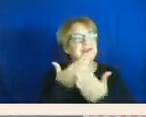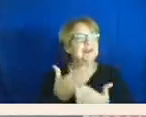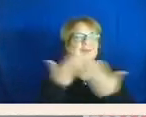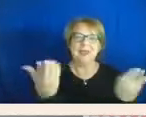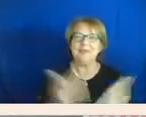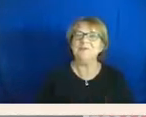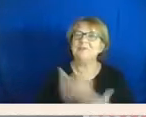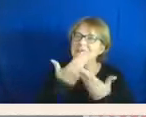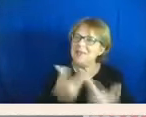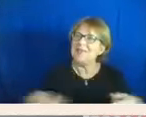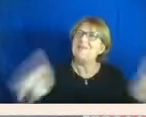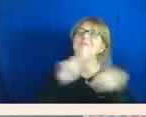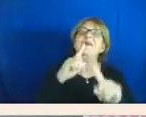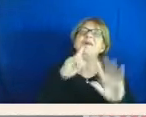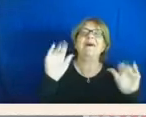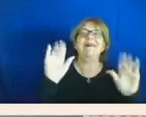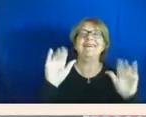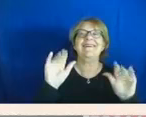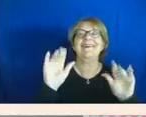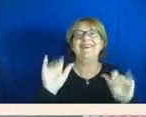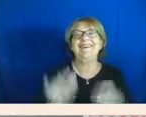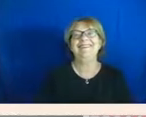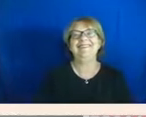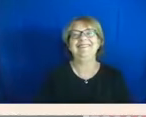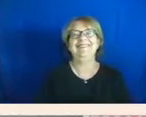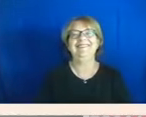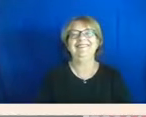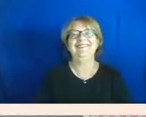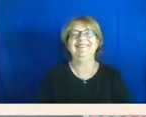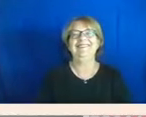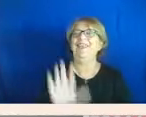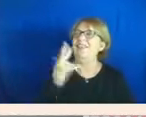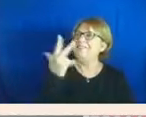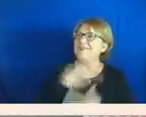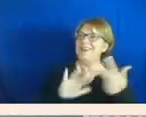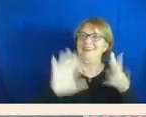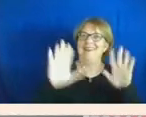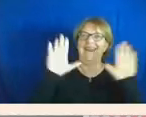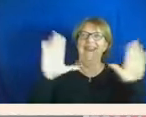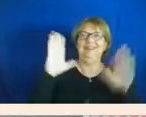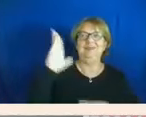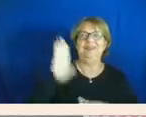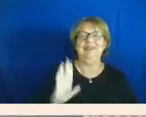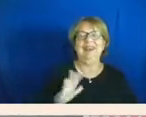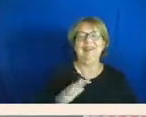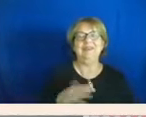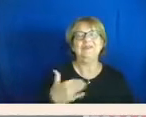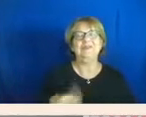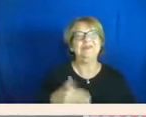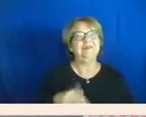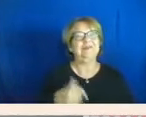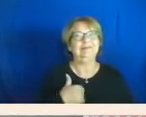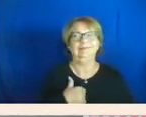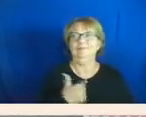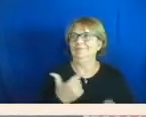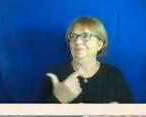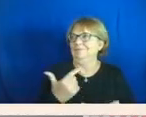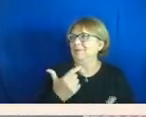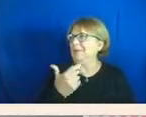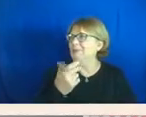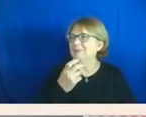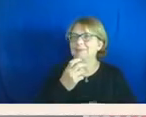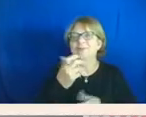Bye. you. 3 excellent presenters. I thought. Man, that was really good. I'd be hard pressed to come up with presenters with names that are more fun to say.